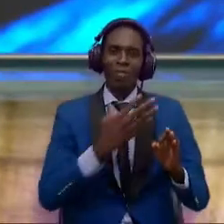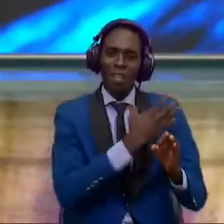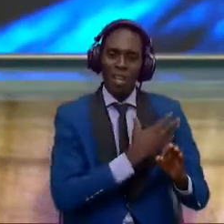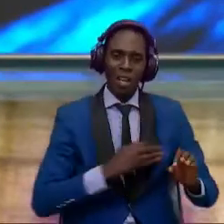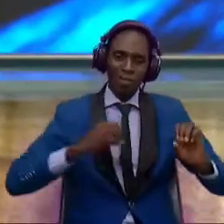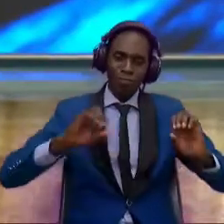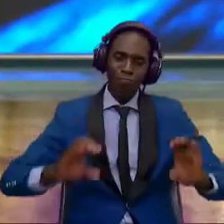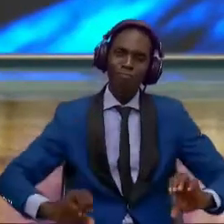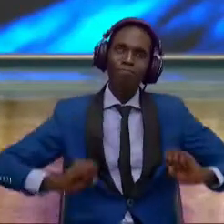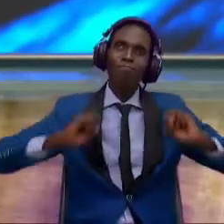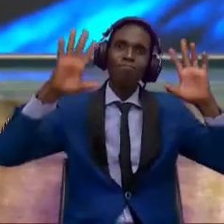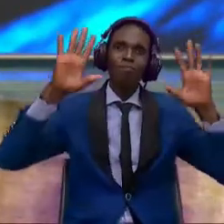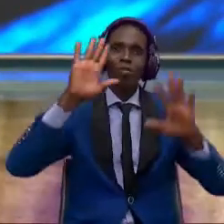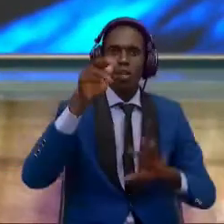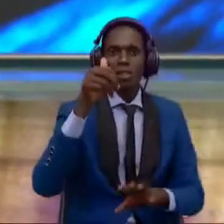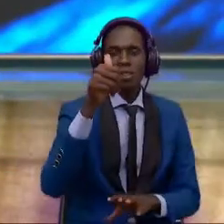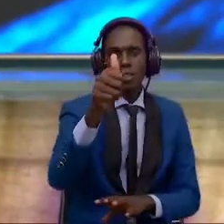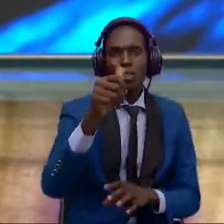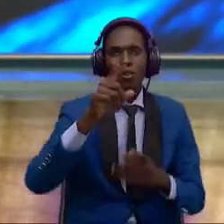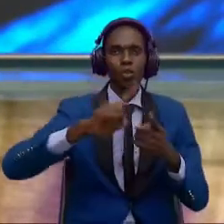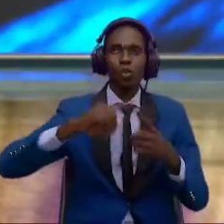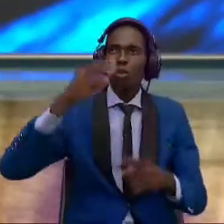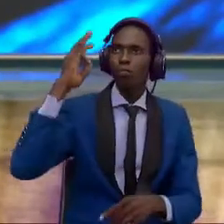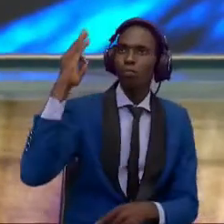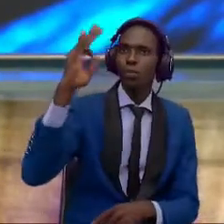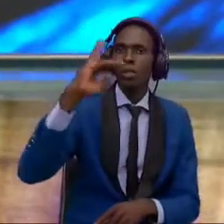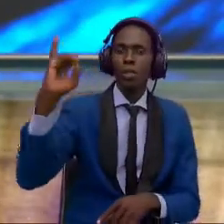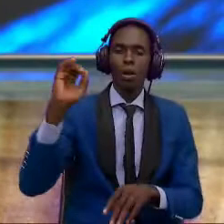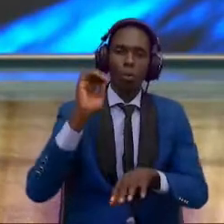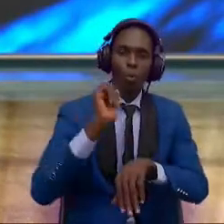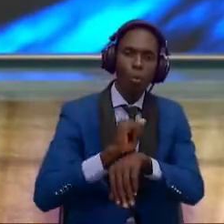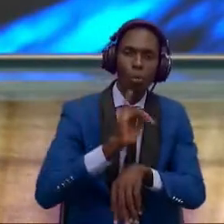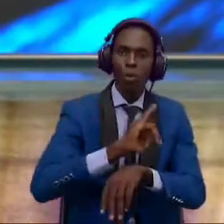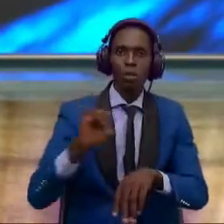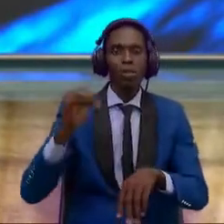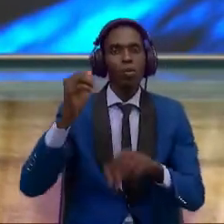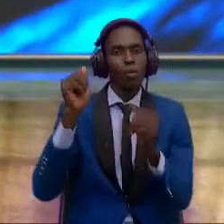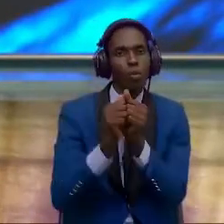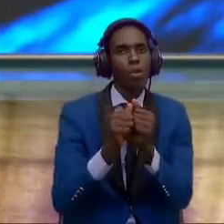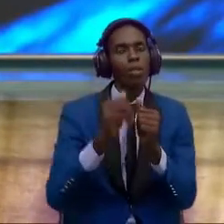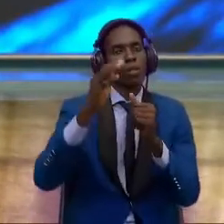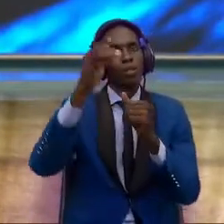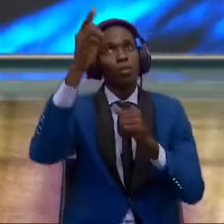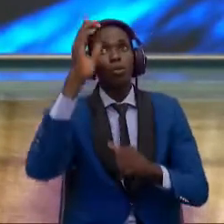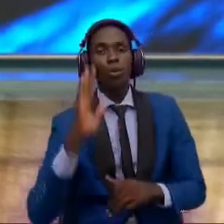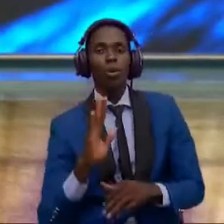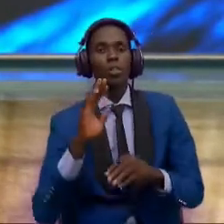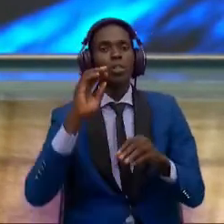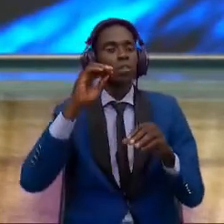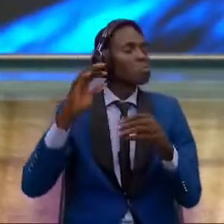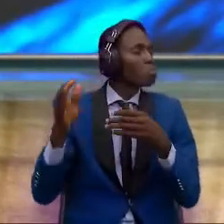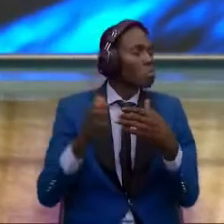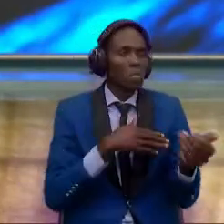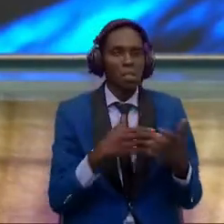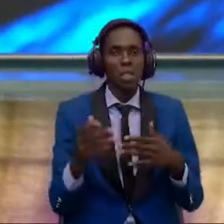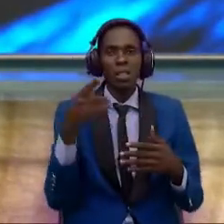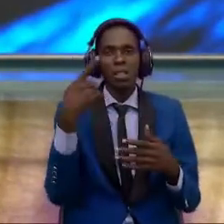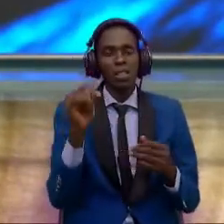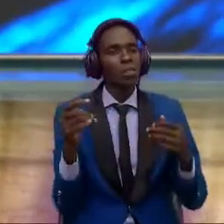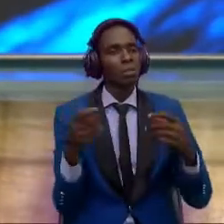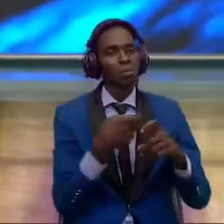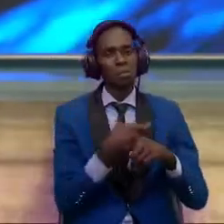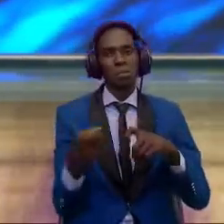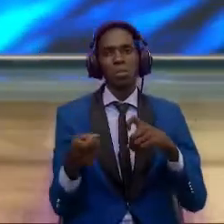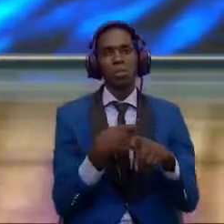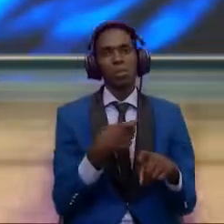yourself to witnessing and walking with God in spite of the persecution. Look at what